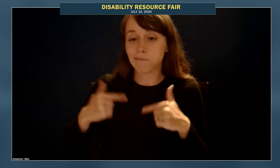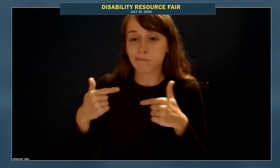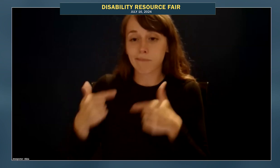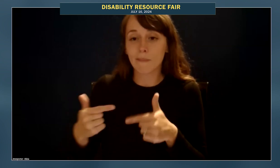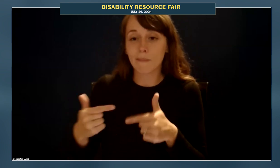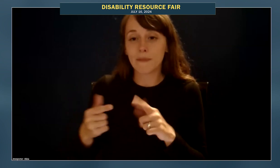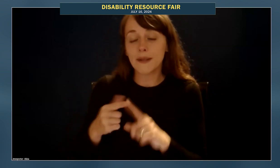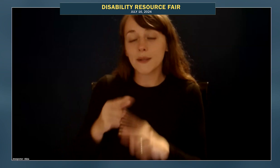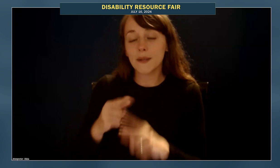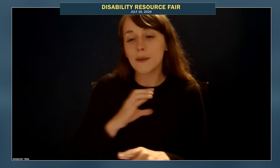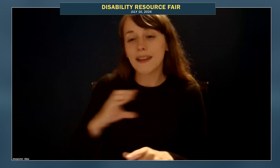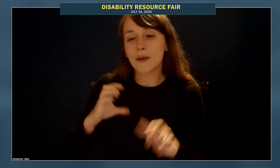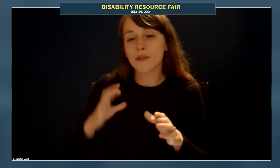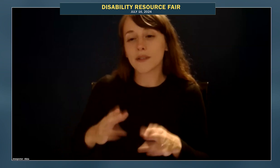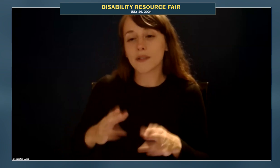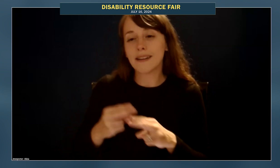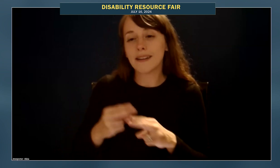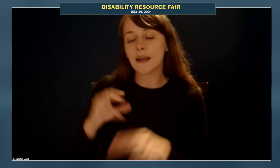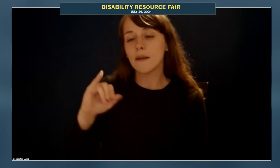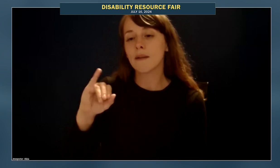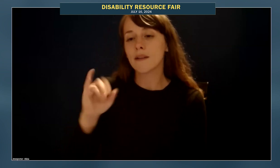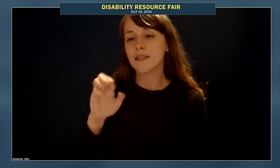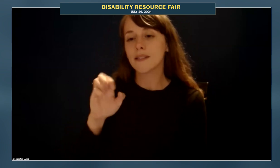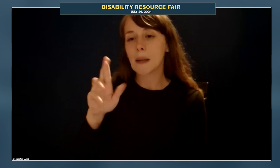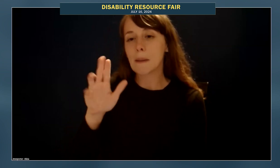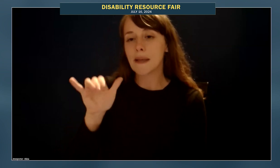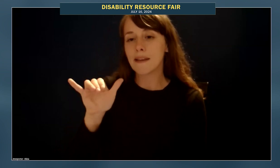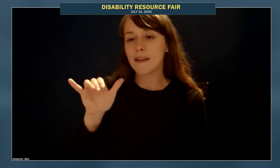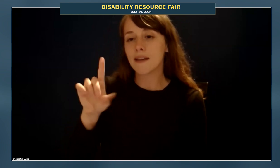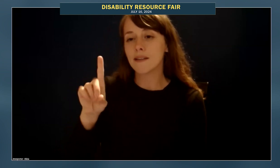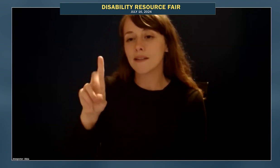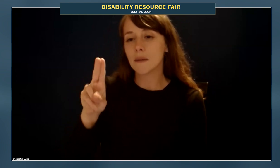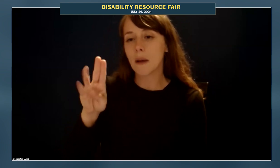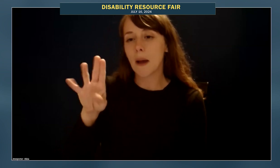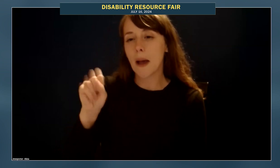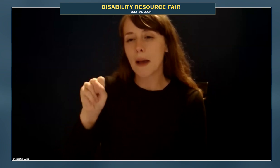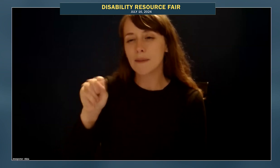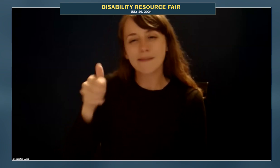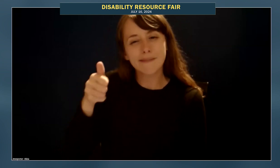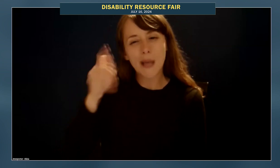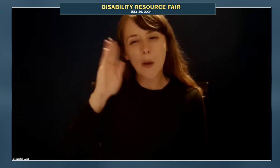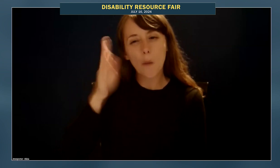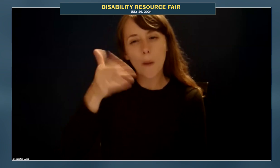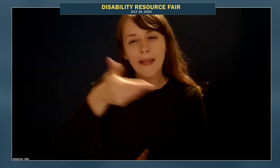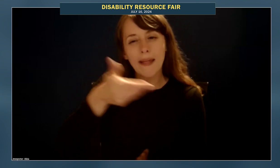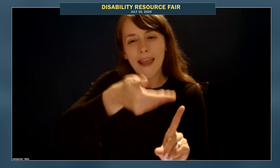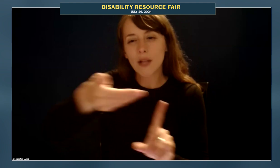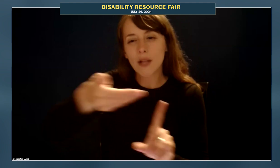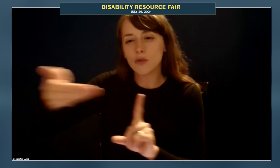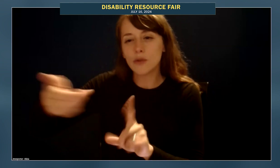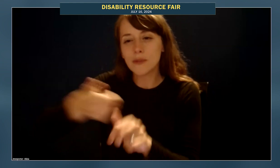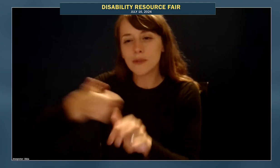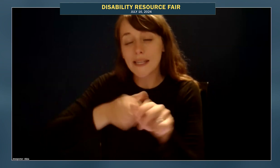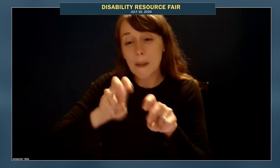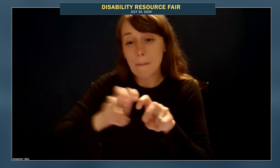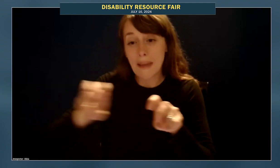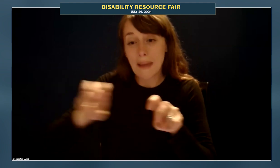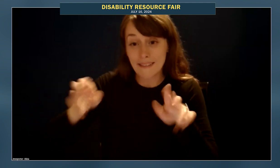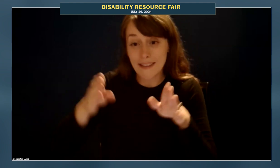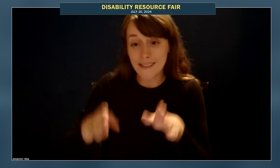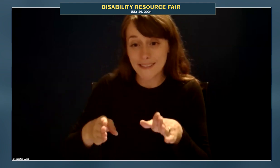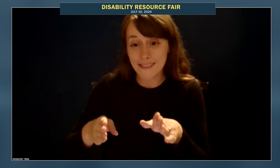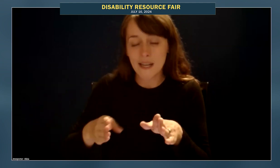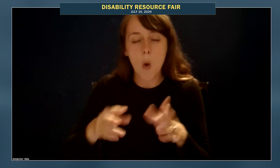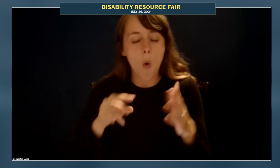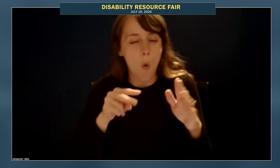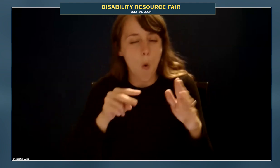to Councillor Jeremy Dubs, who will introduce each of the panelists, help keep us on time, and